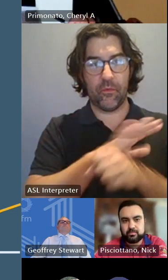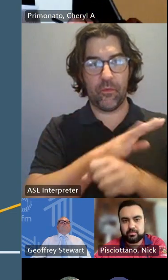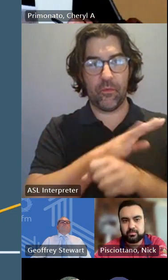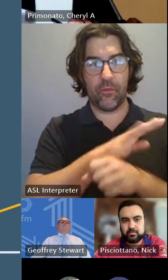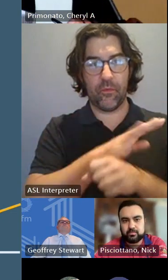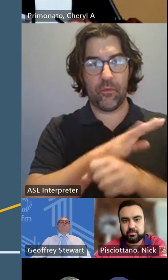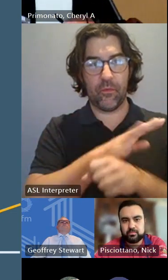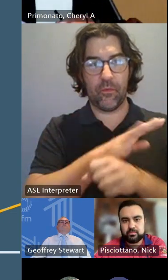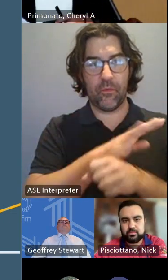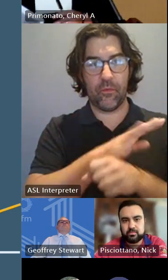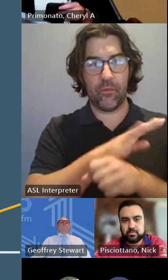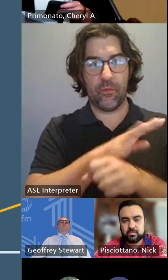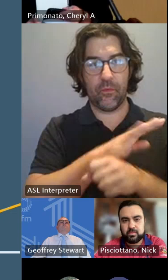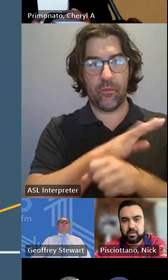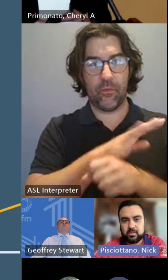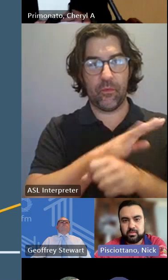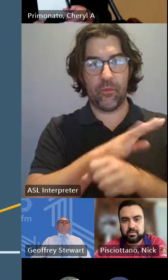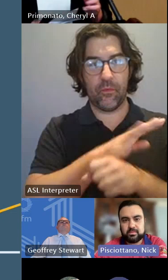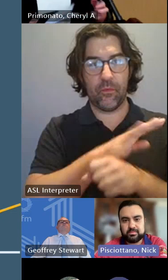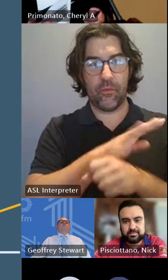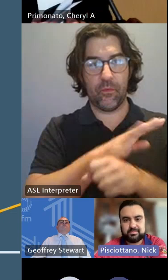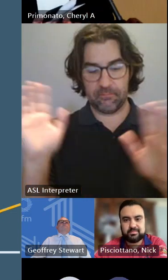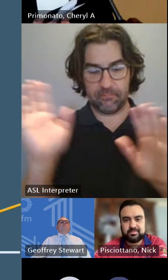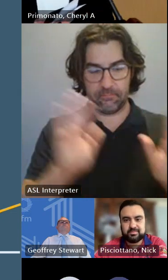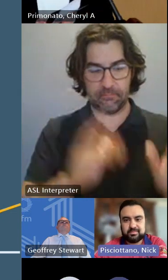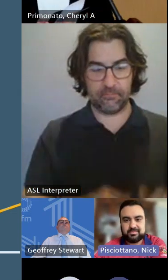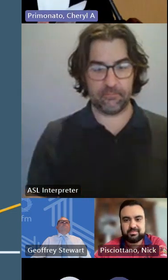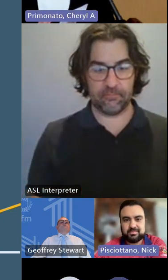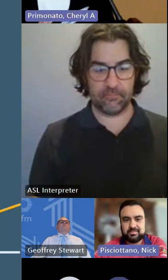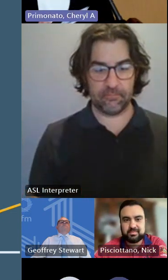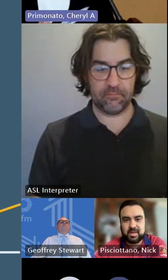So moved. So moved. I'll second that. This is Jen second.